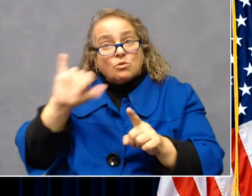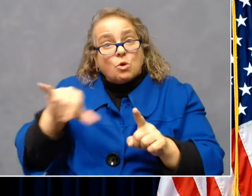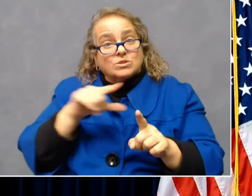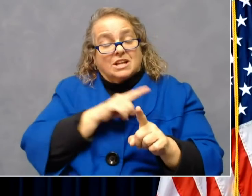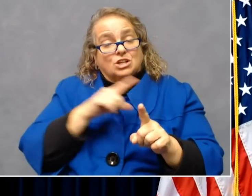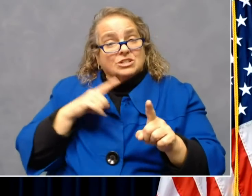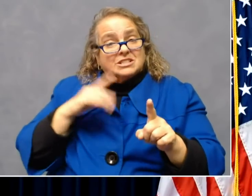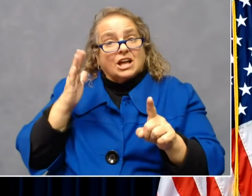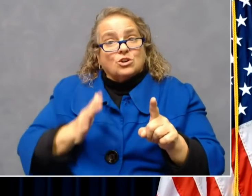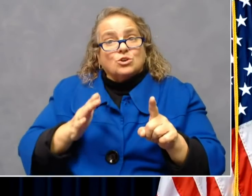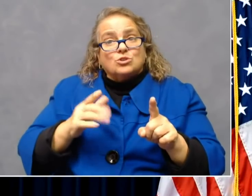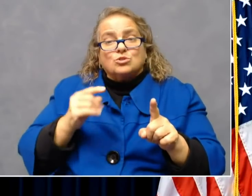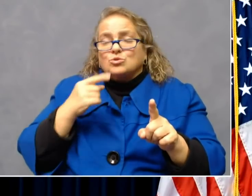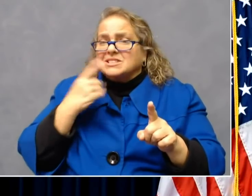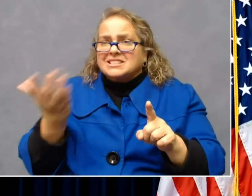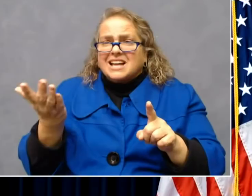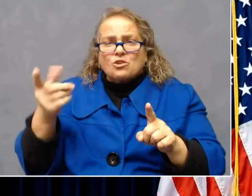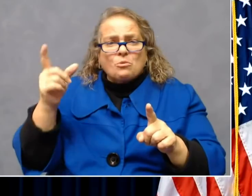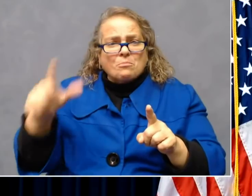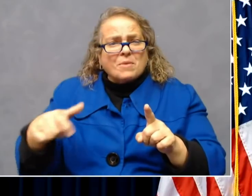recently?